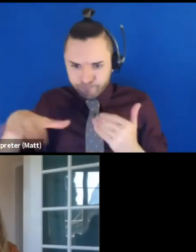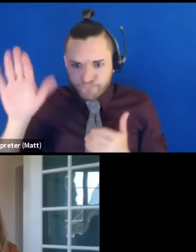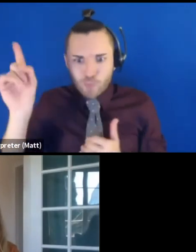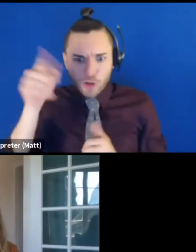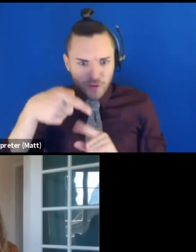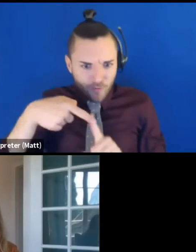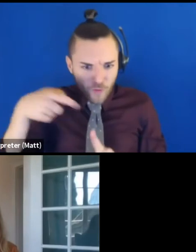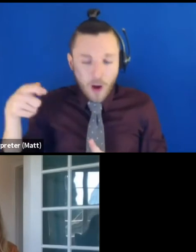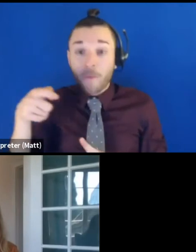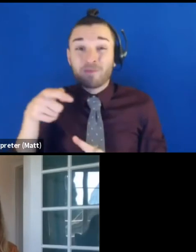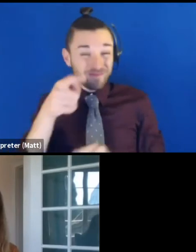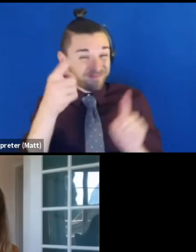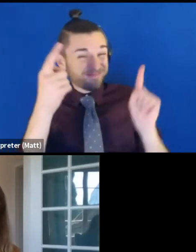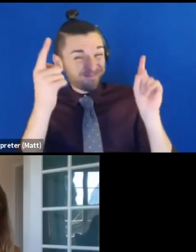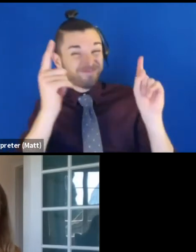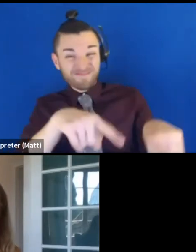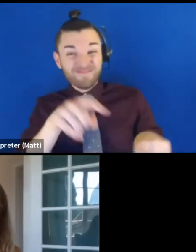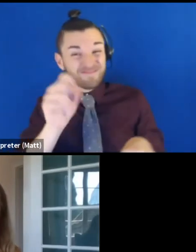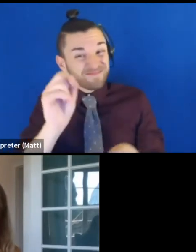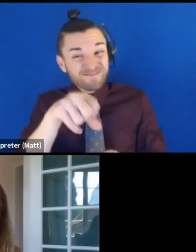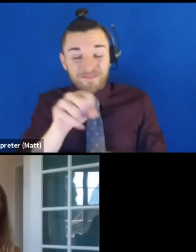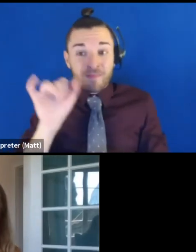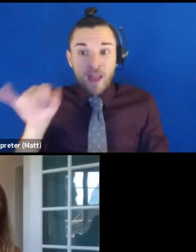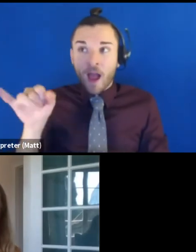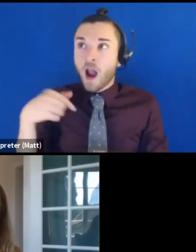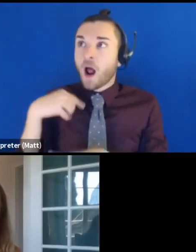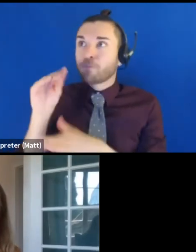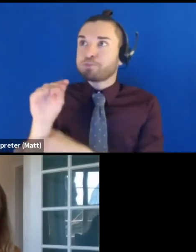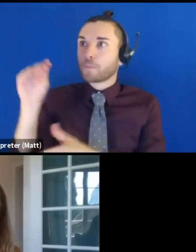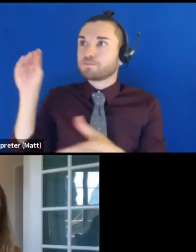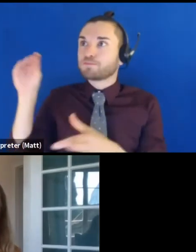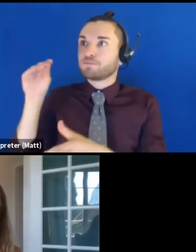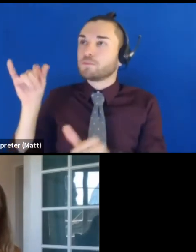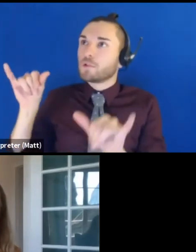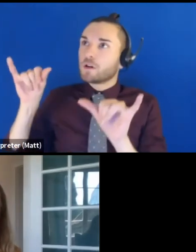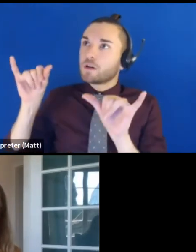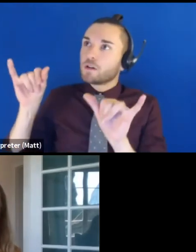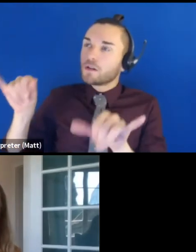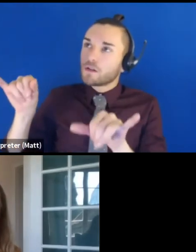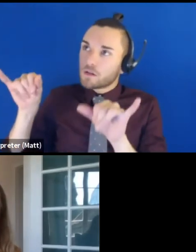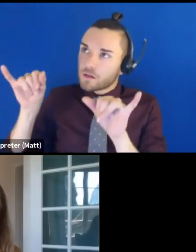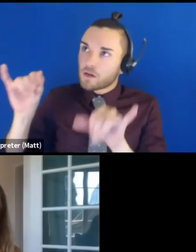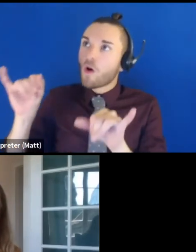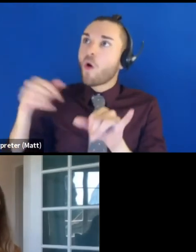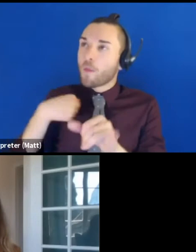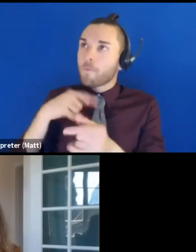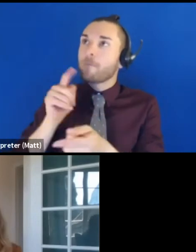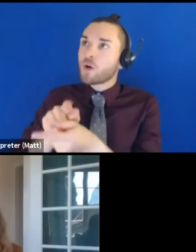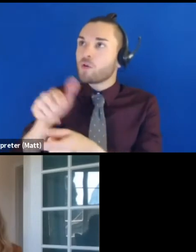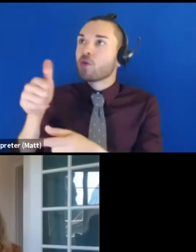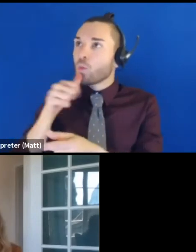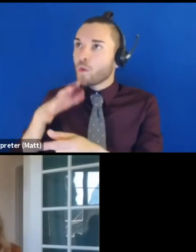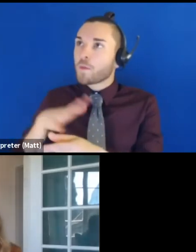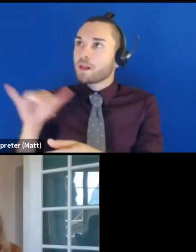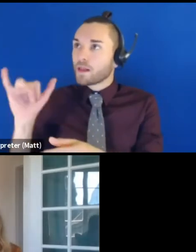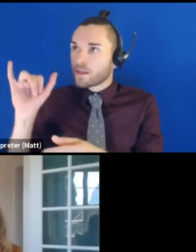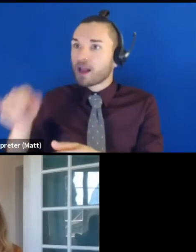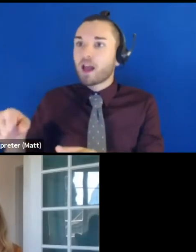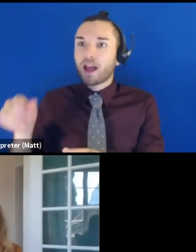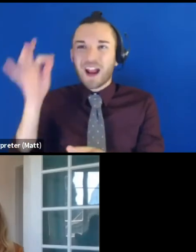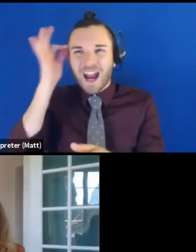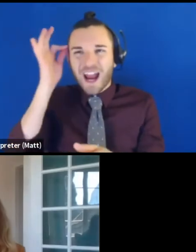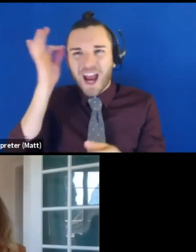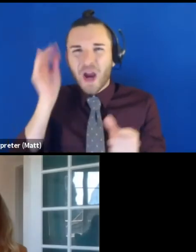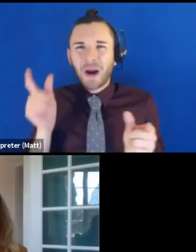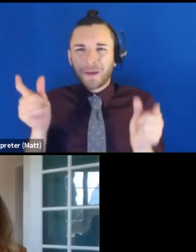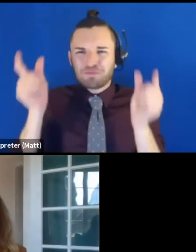I felt this kind of shock of recognition because there are definitely women that I've known that are like that. She had very buzz hair and she talked in this